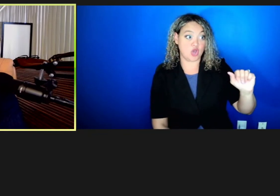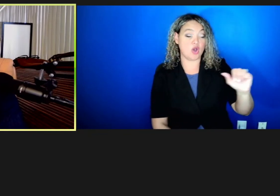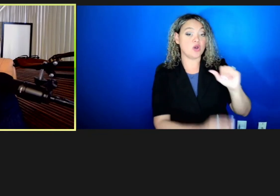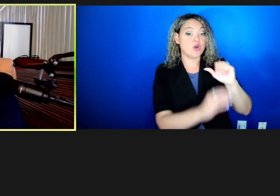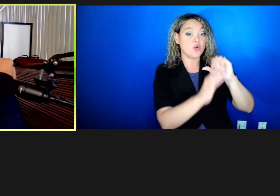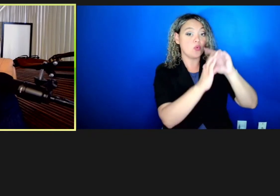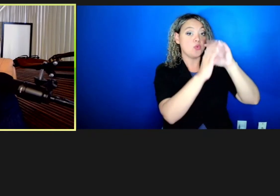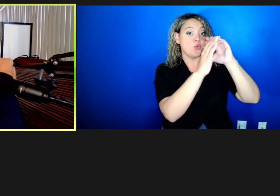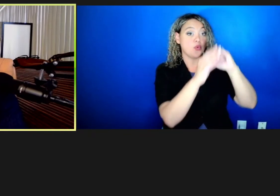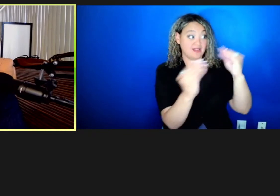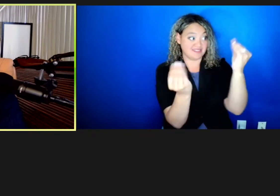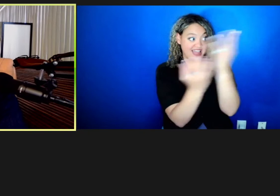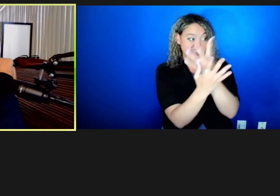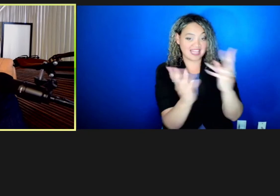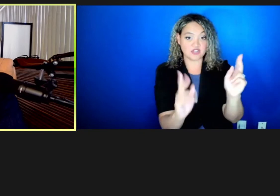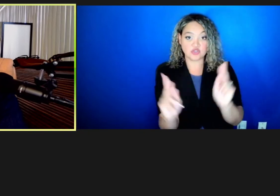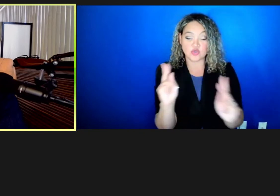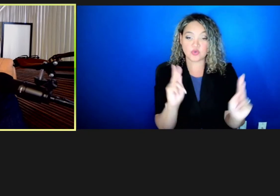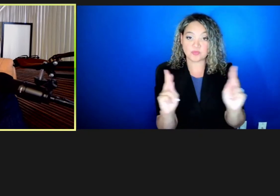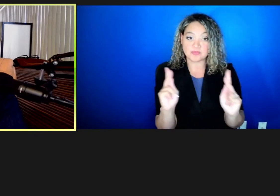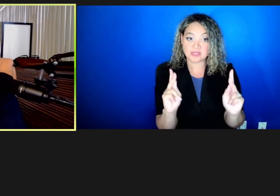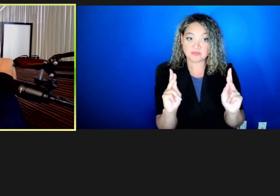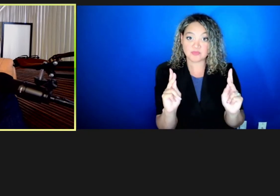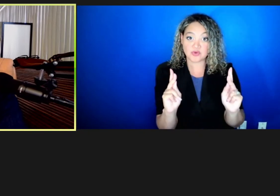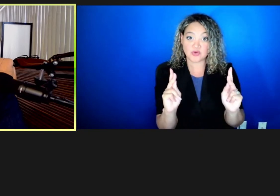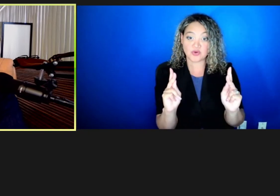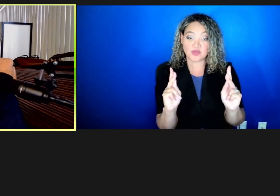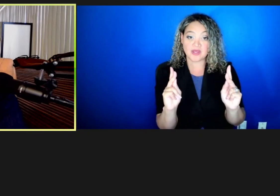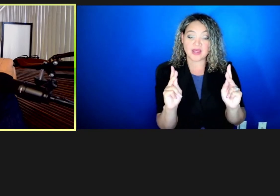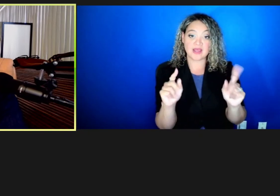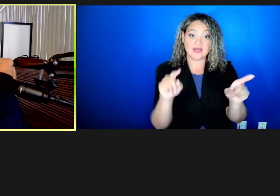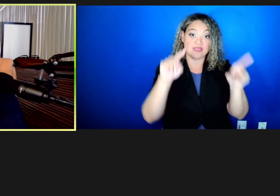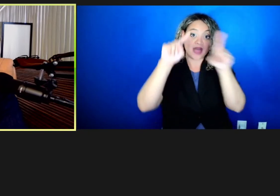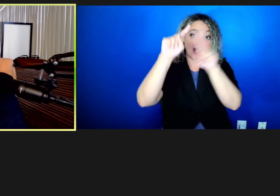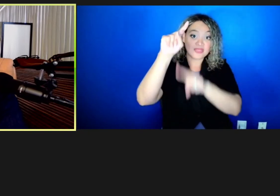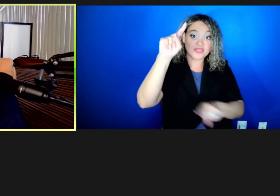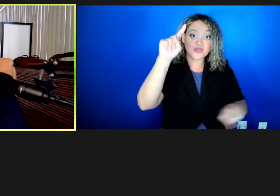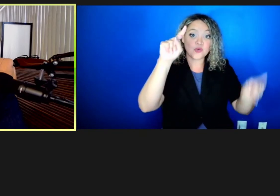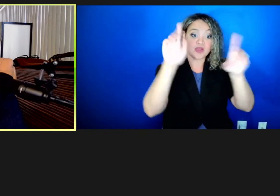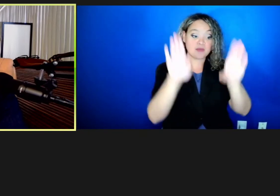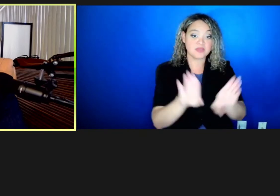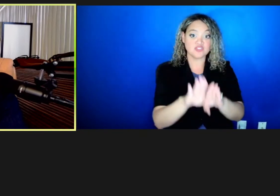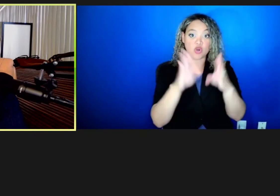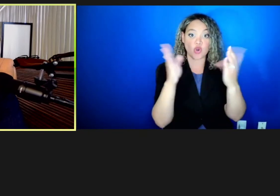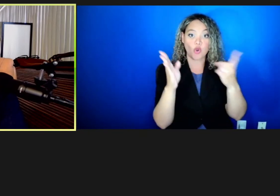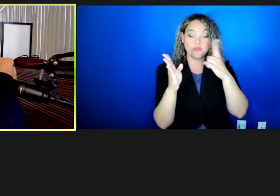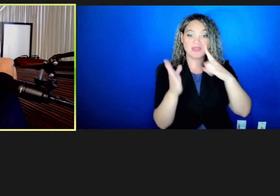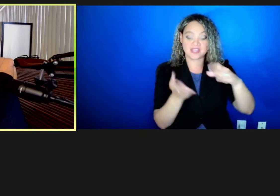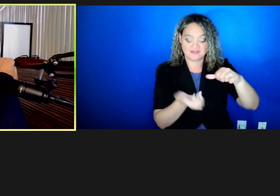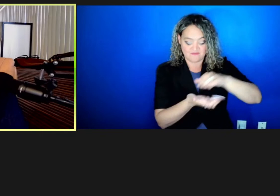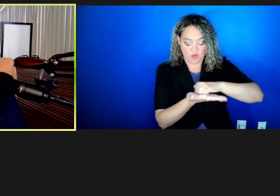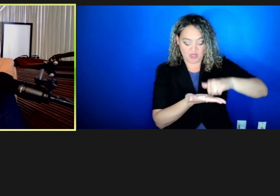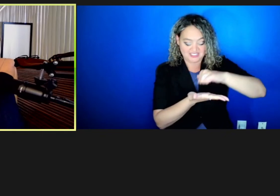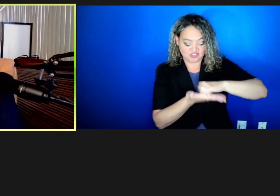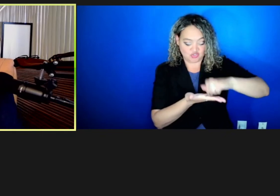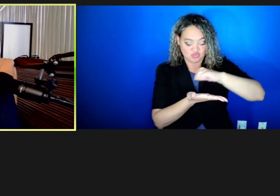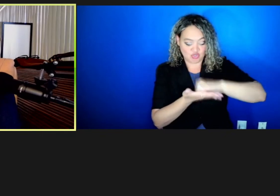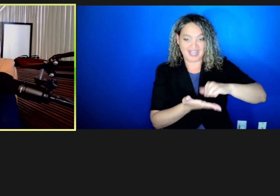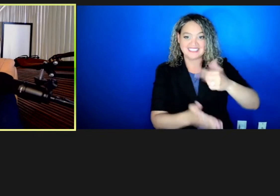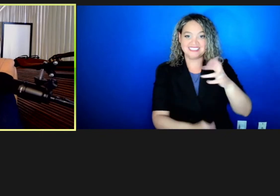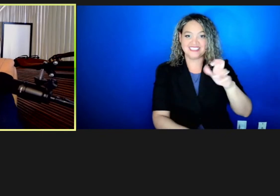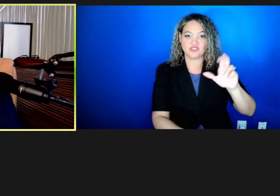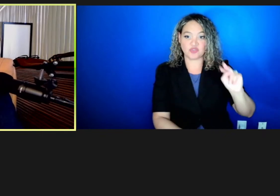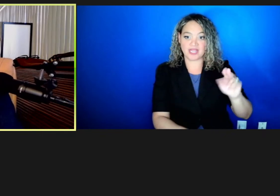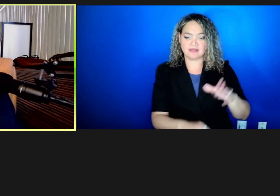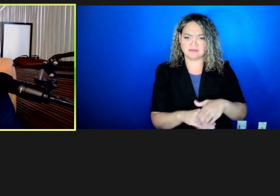to inform residents that the windmills are open for grinding grain. So imagine that